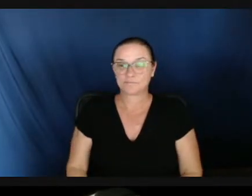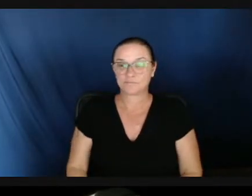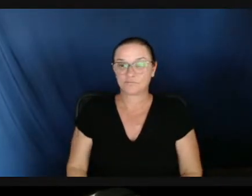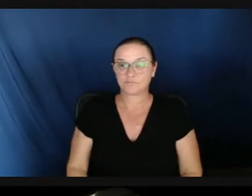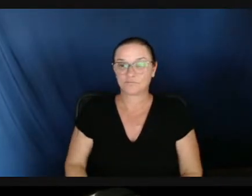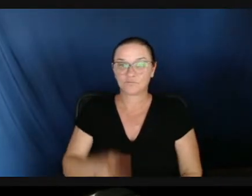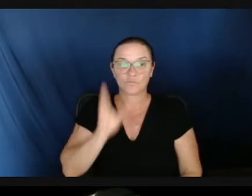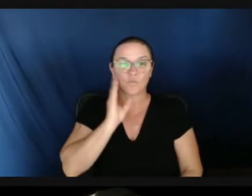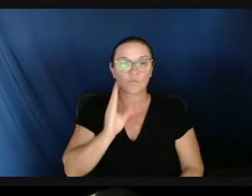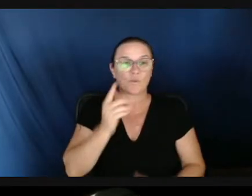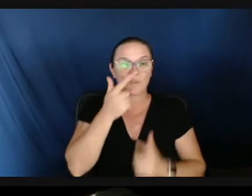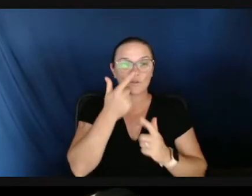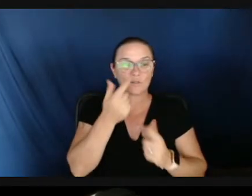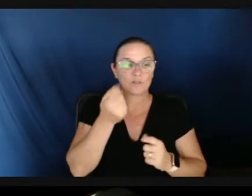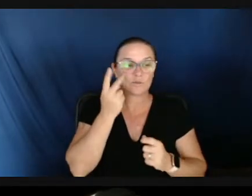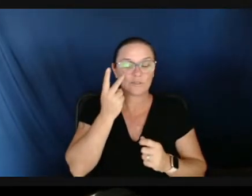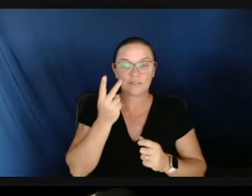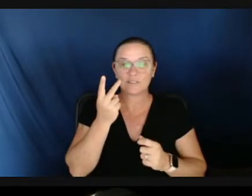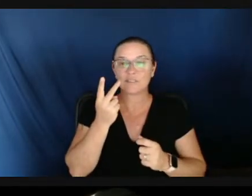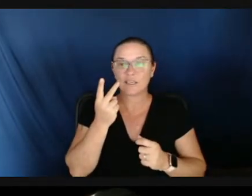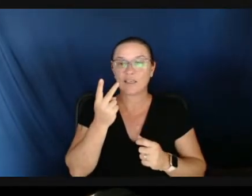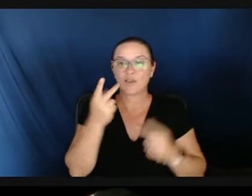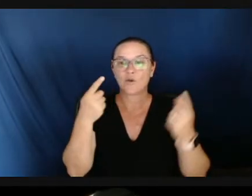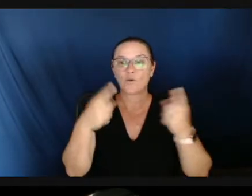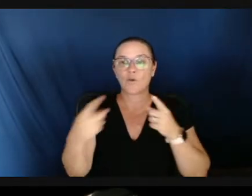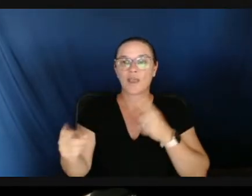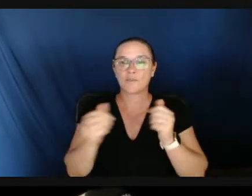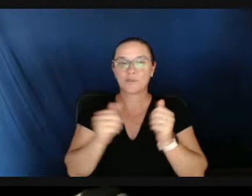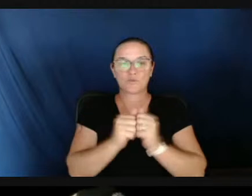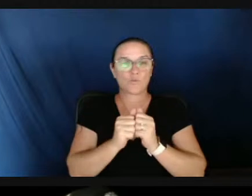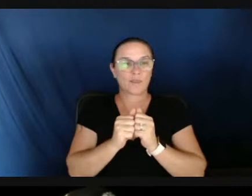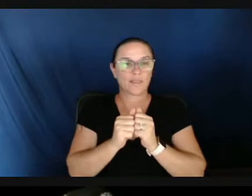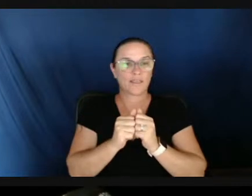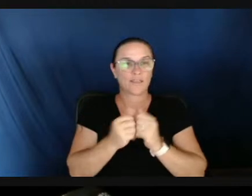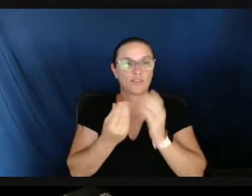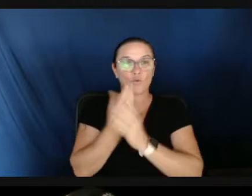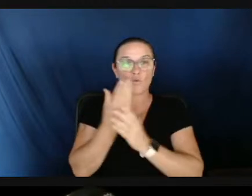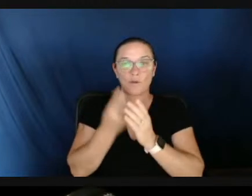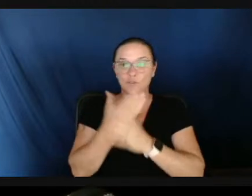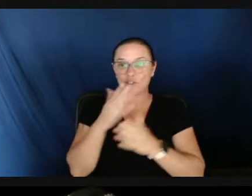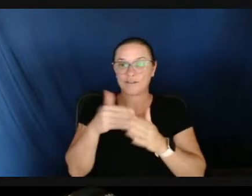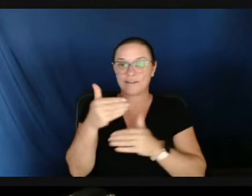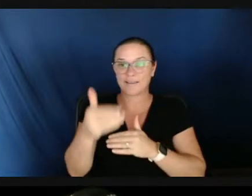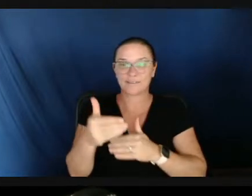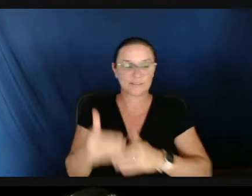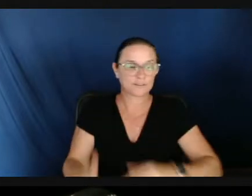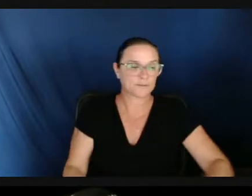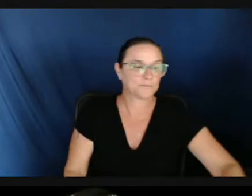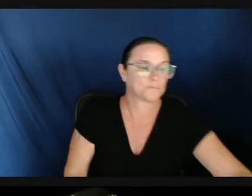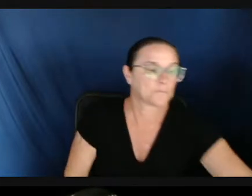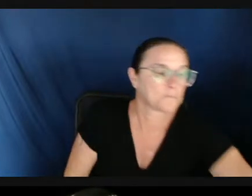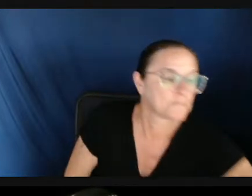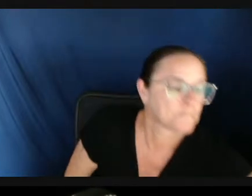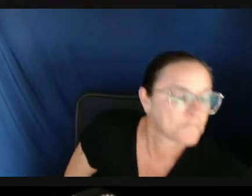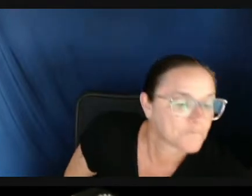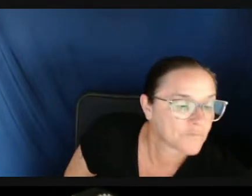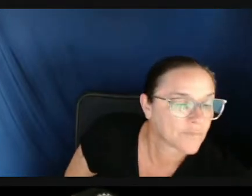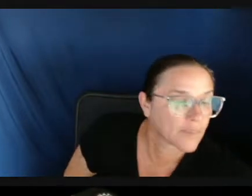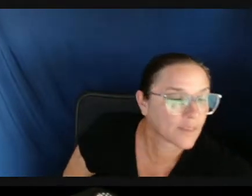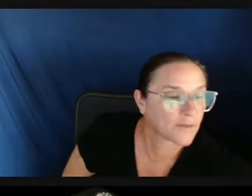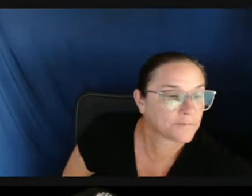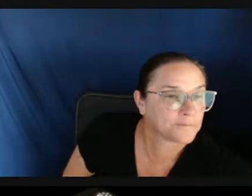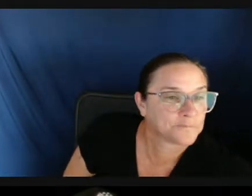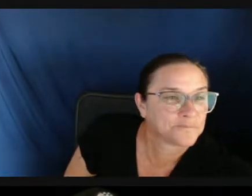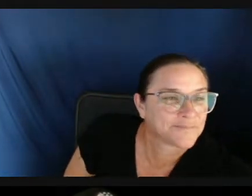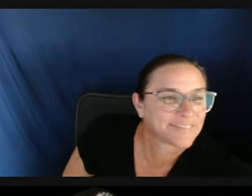curious about scientifically as we watch what happens with the eruption next here. And man, I feel like I need to keep flipping